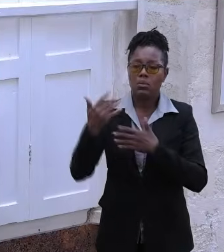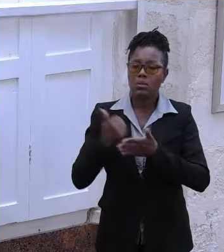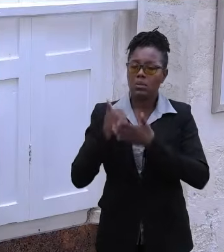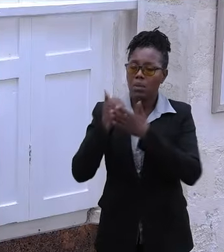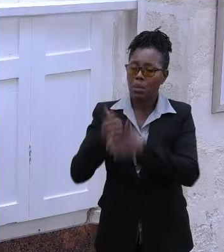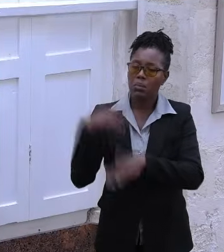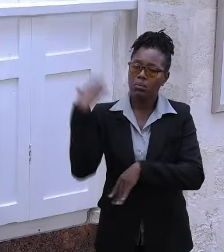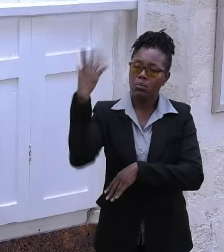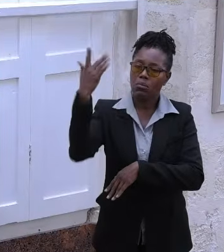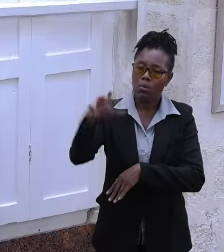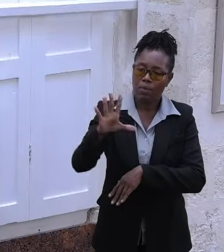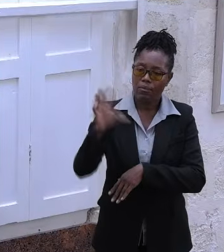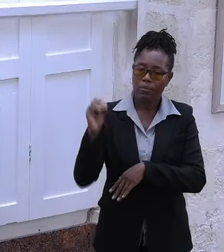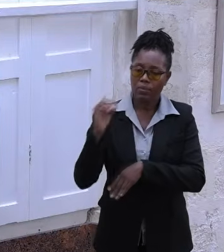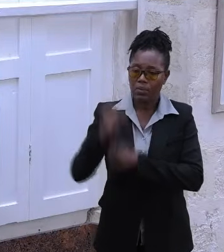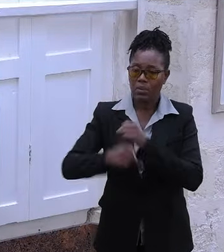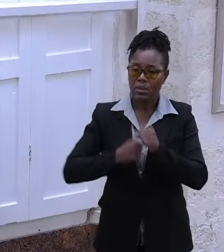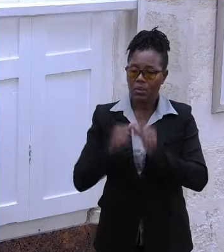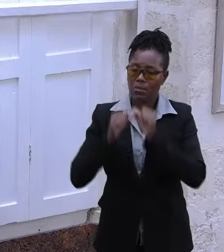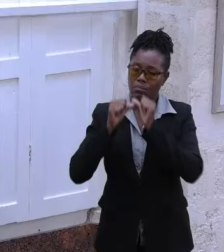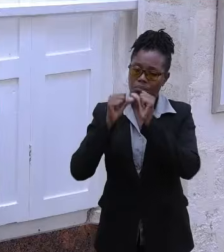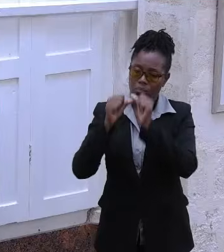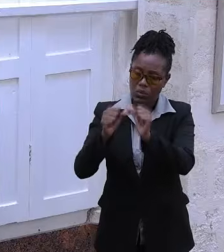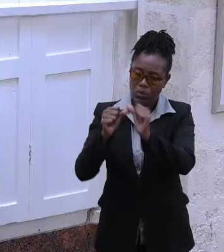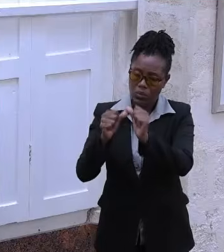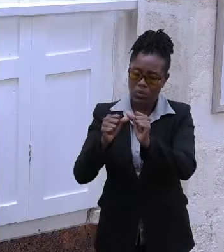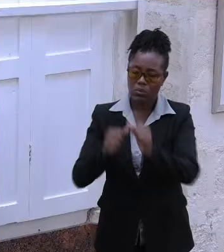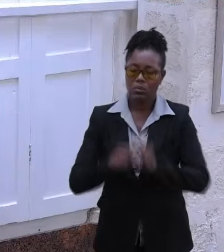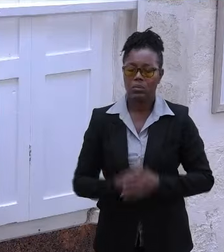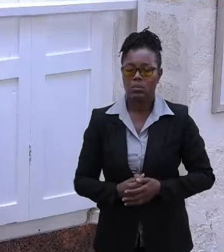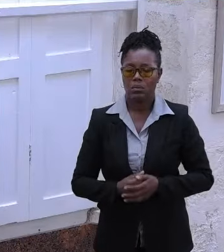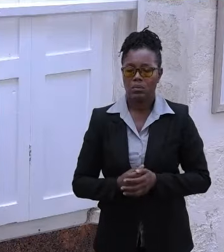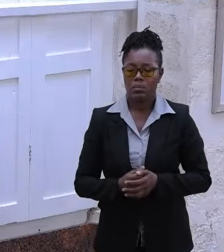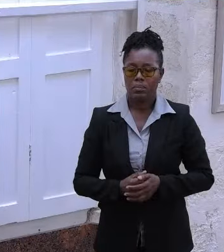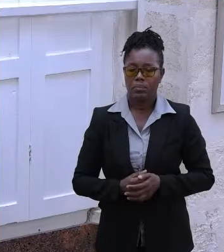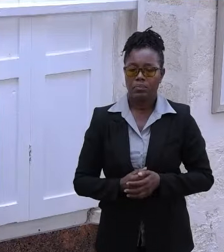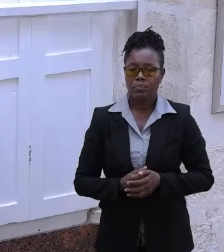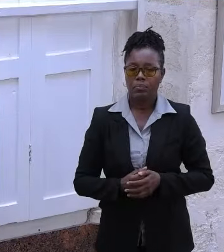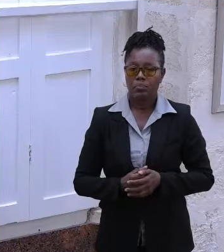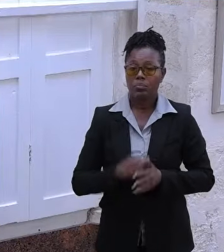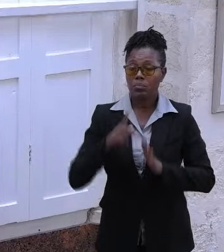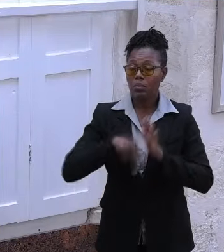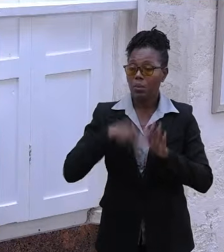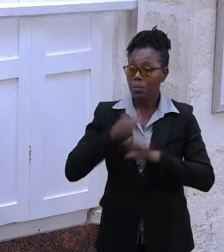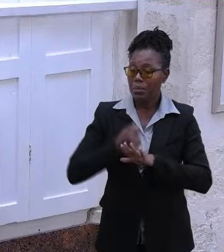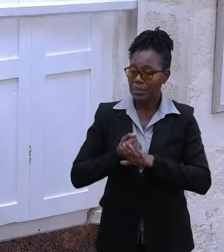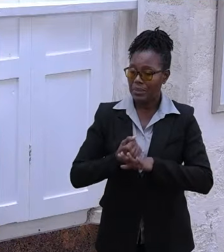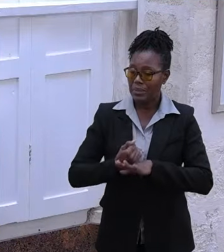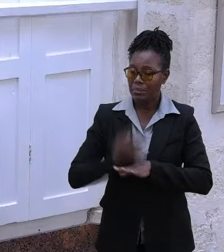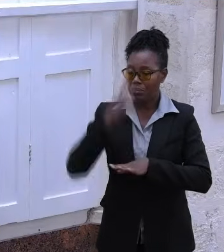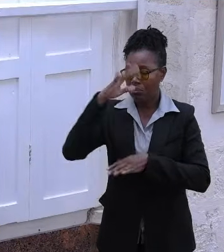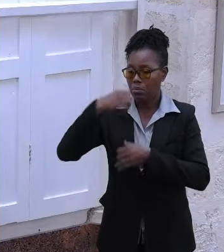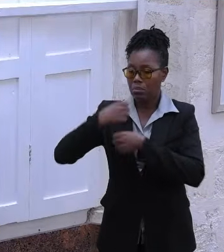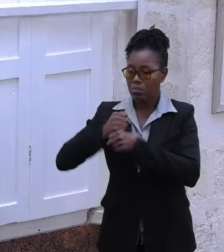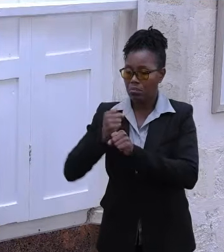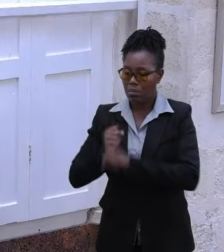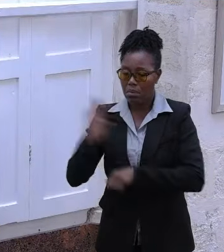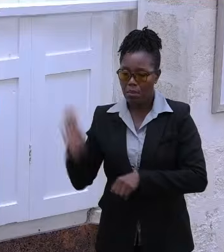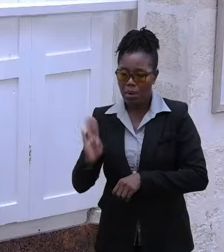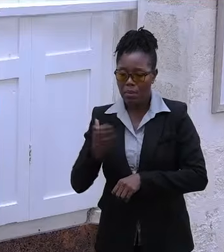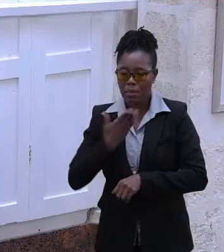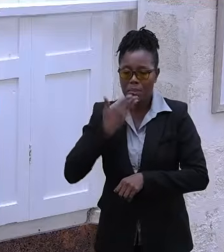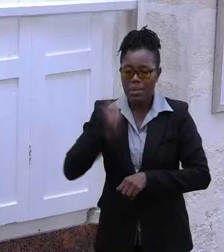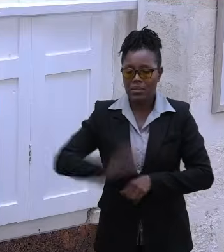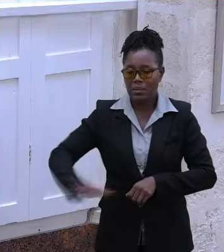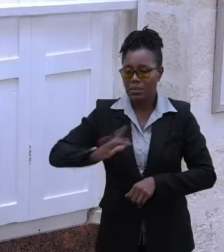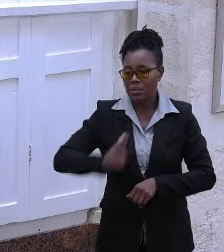50 years to continue to punch above our weight and to create Barbados as the best place to live,